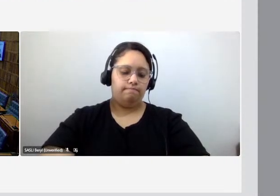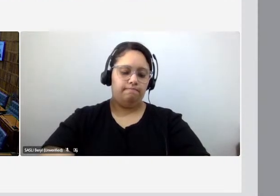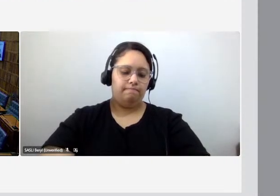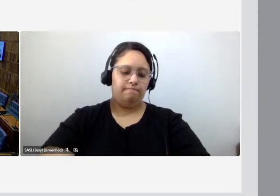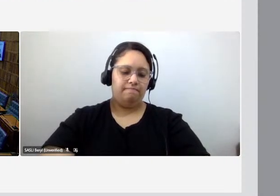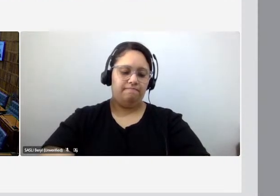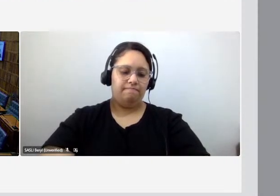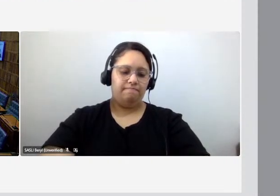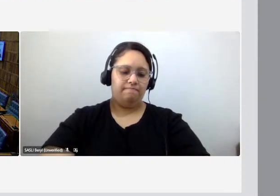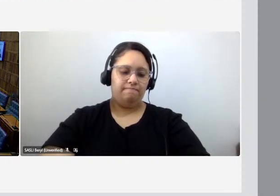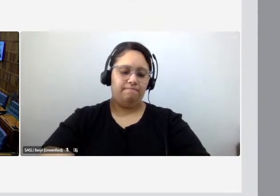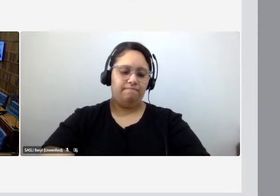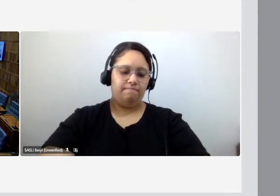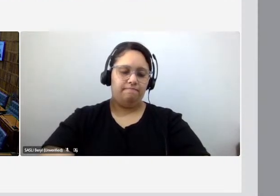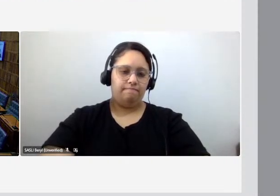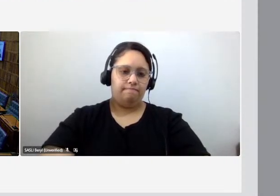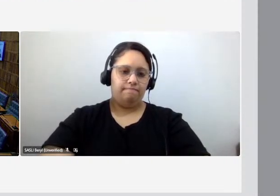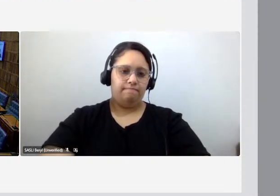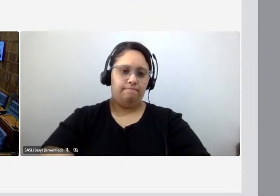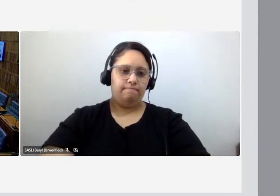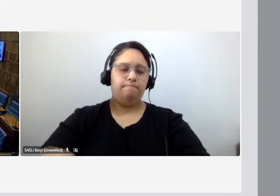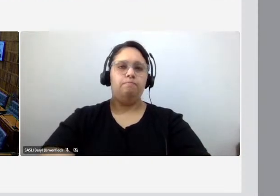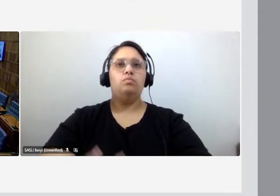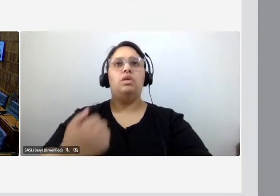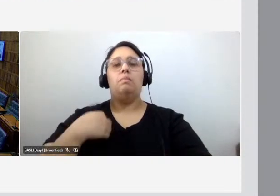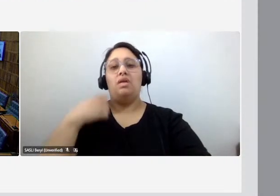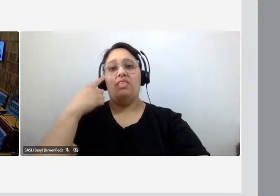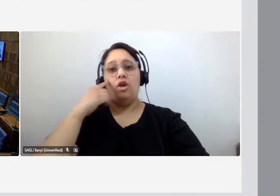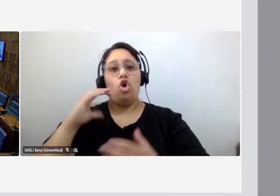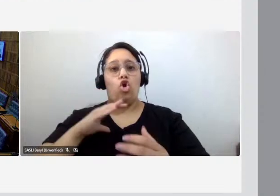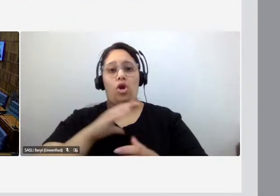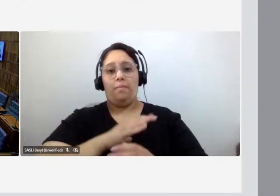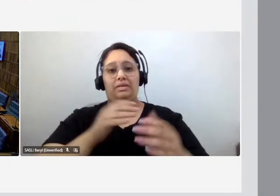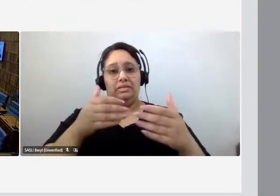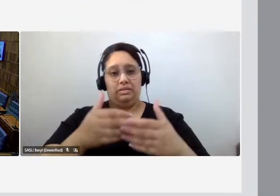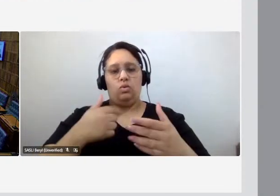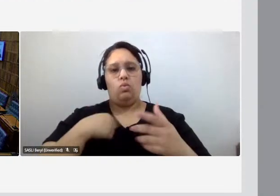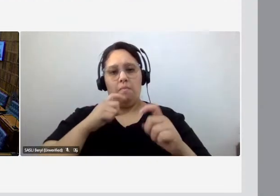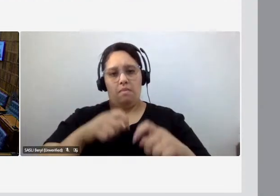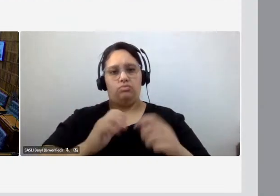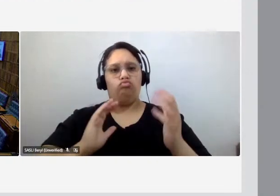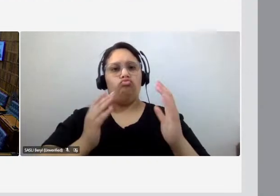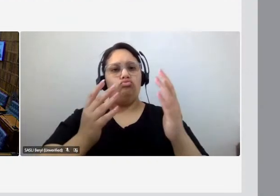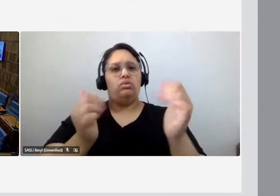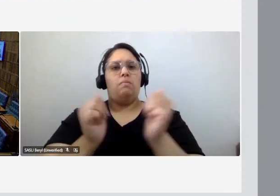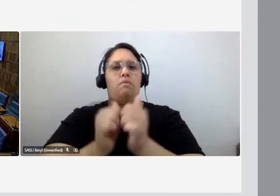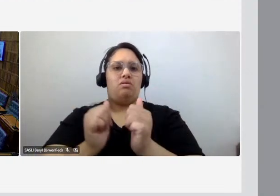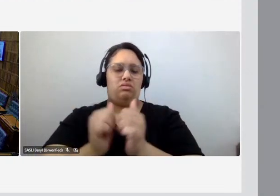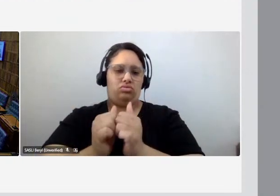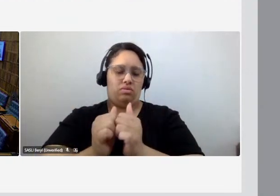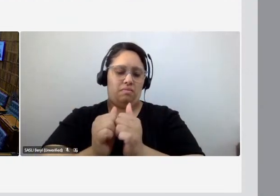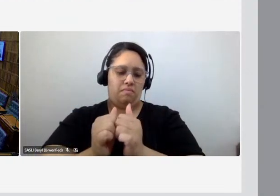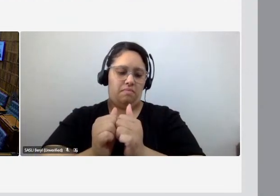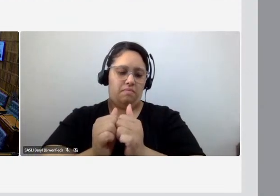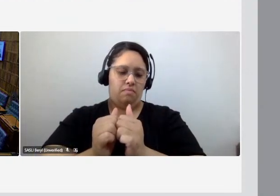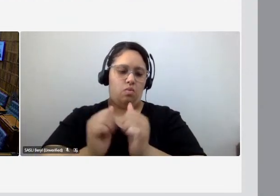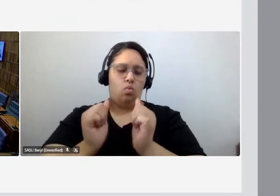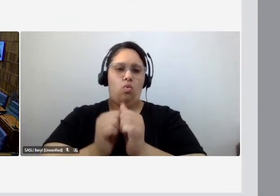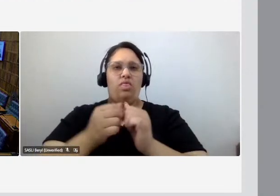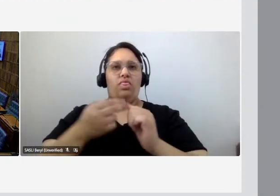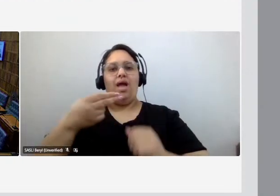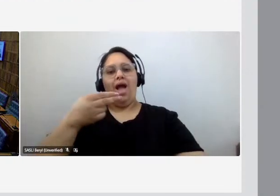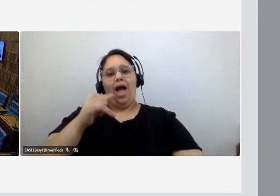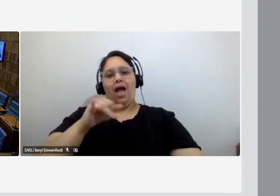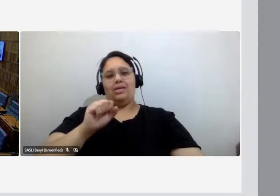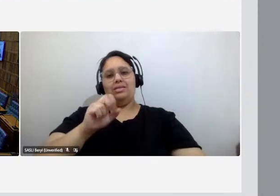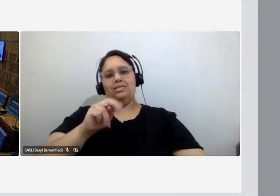I think this committee, we need to commend the partnership with Hisense for